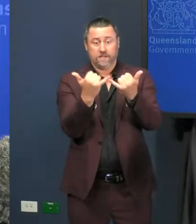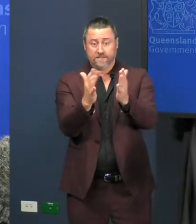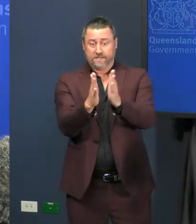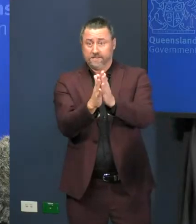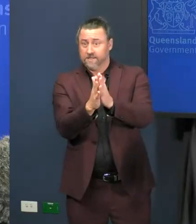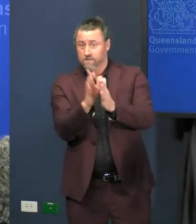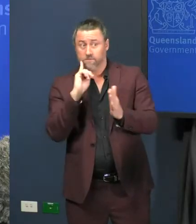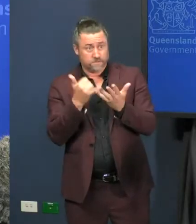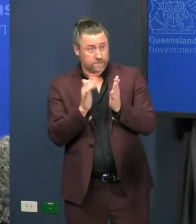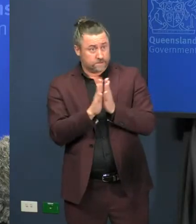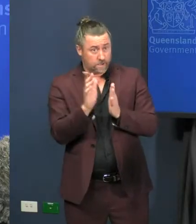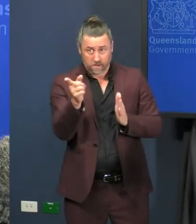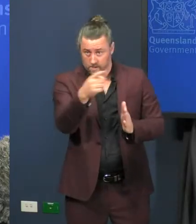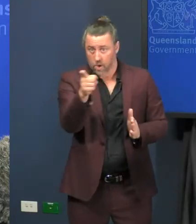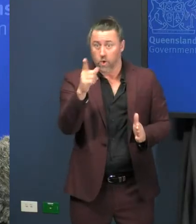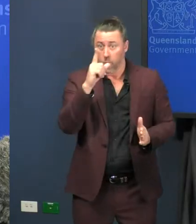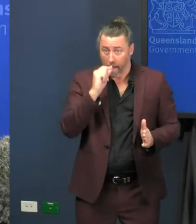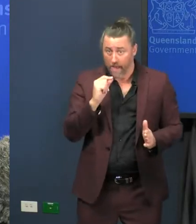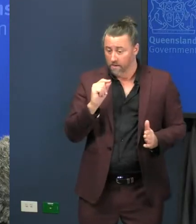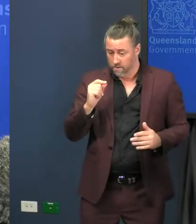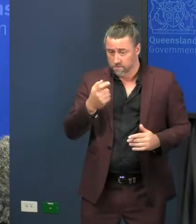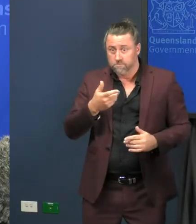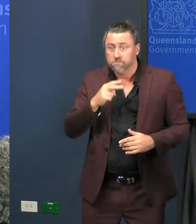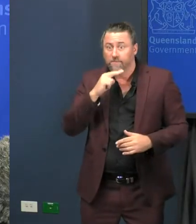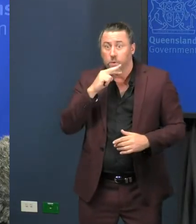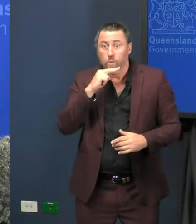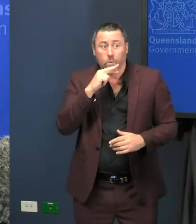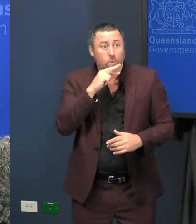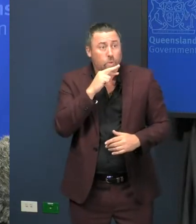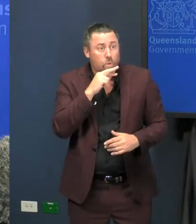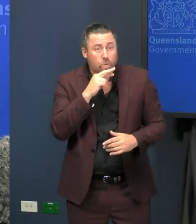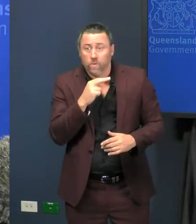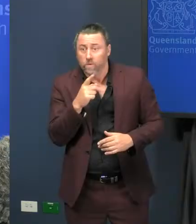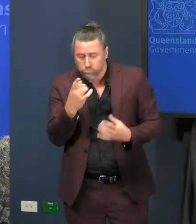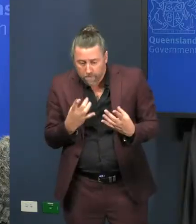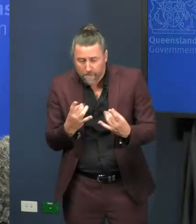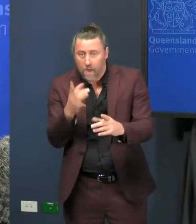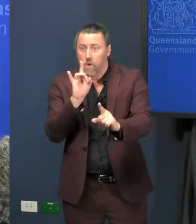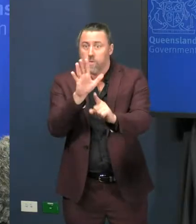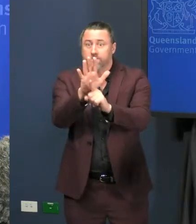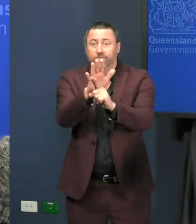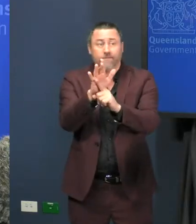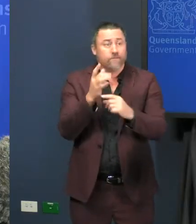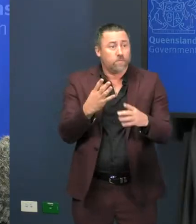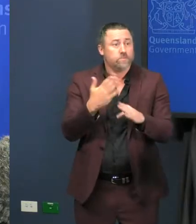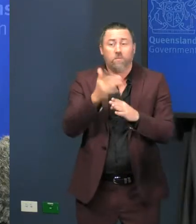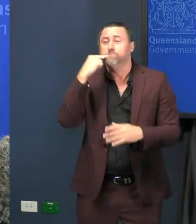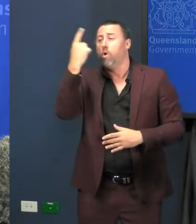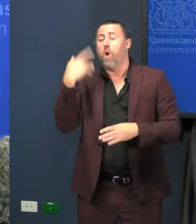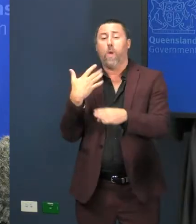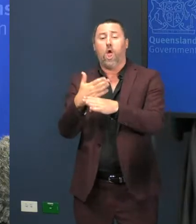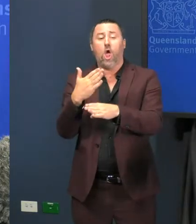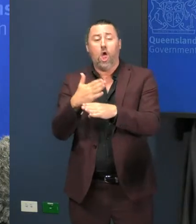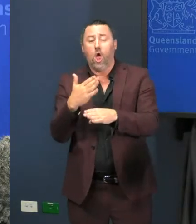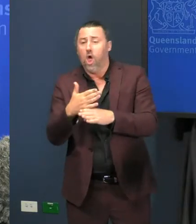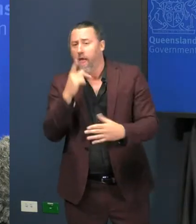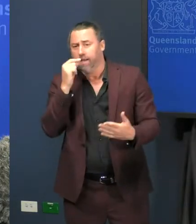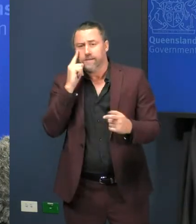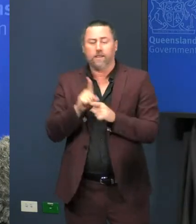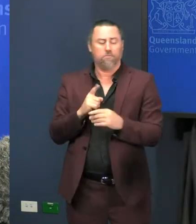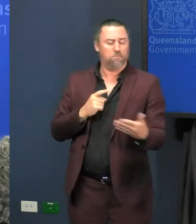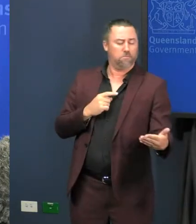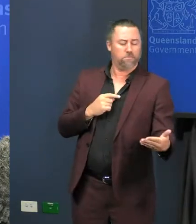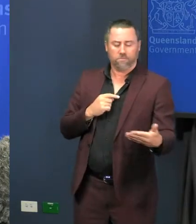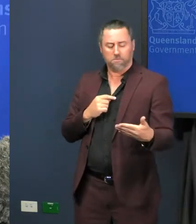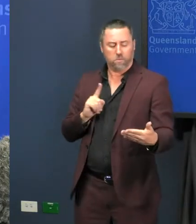of time to do your end of the bargain and then just stay connected throughout the week and into next weekend on the flooding front.